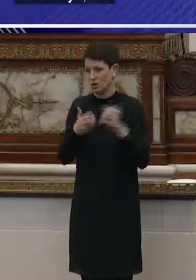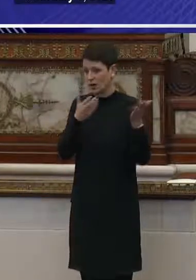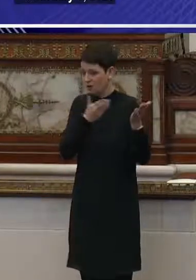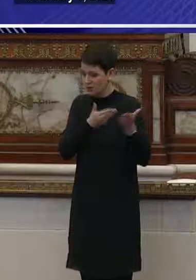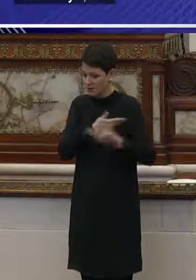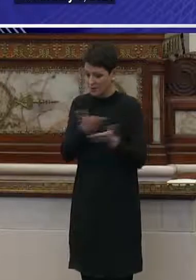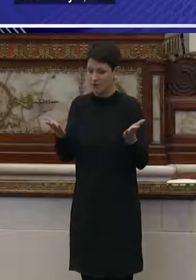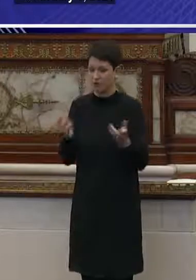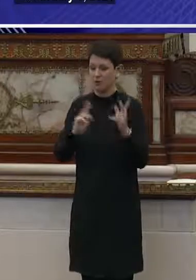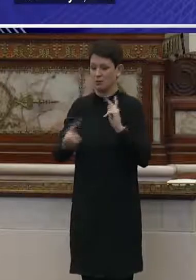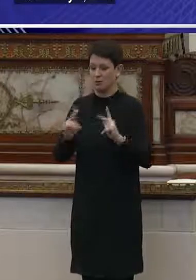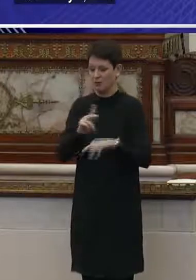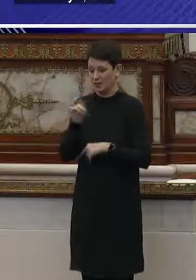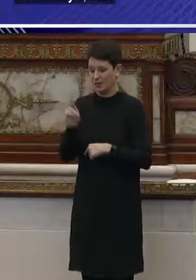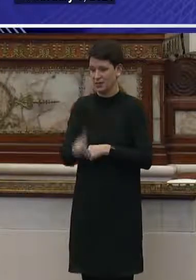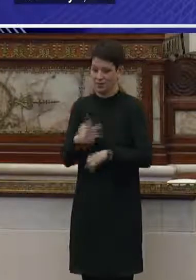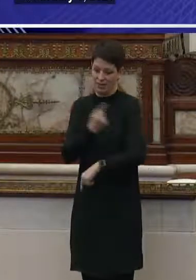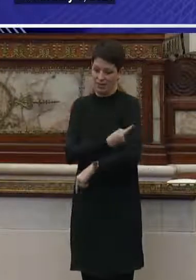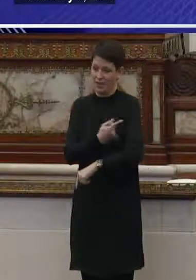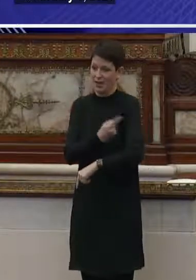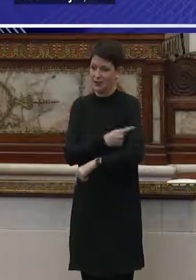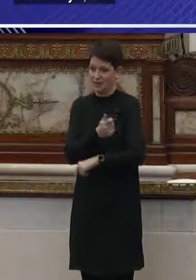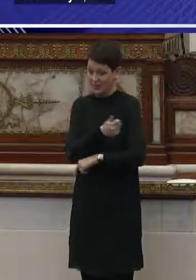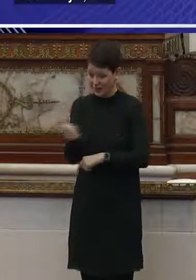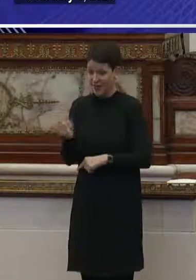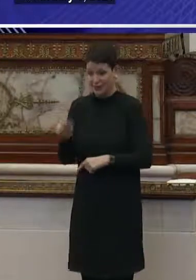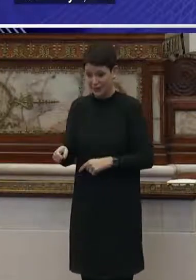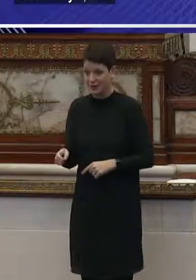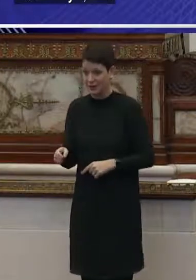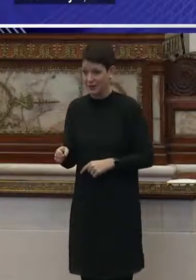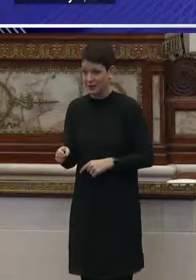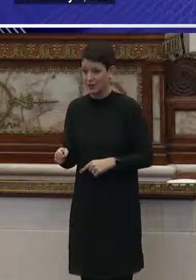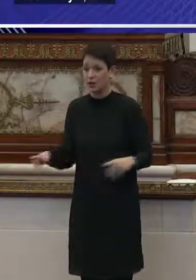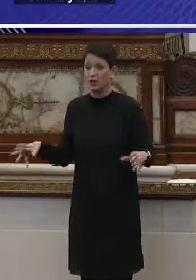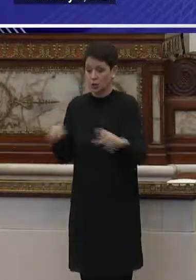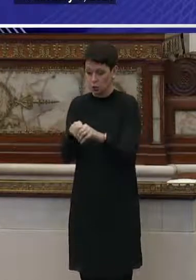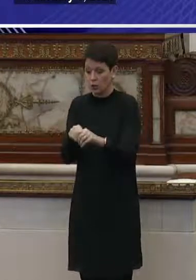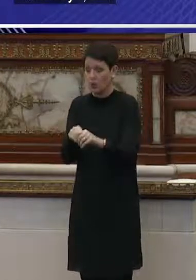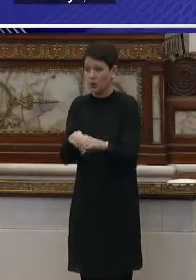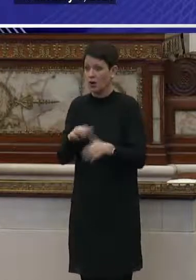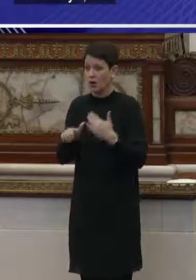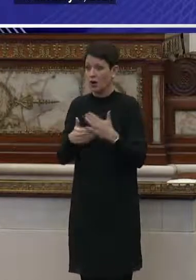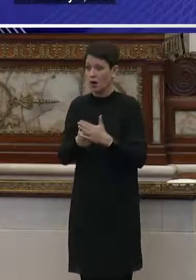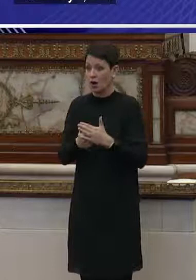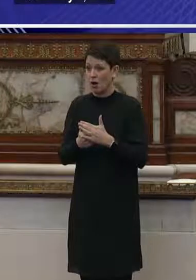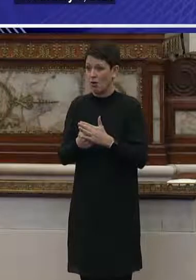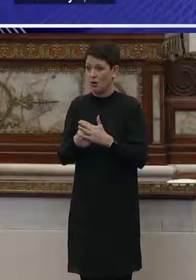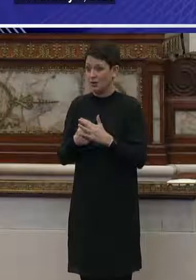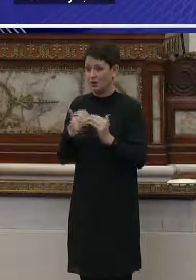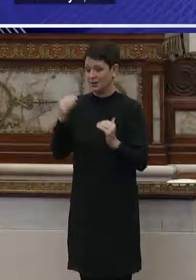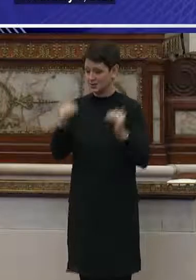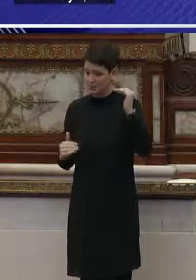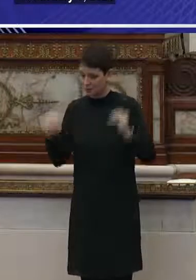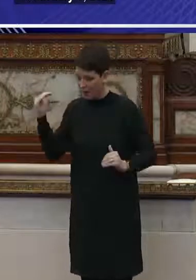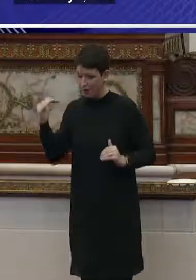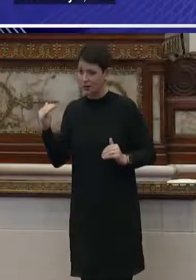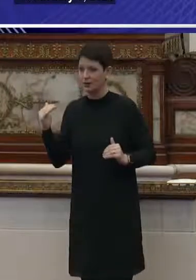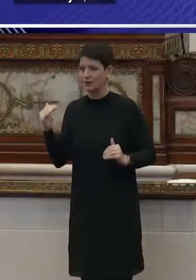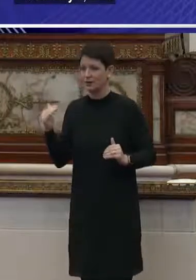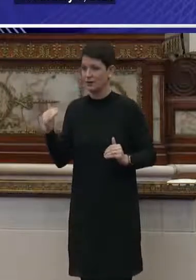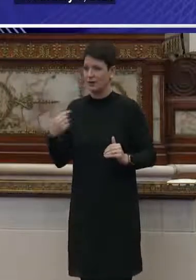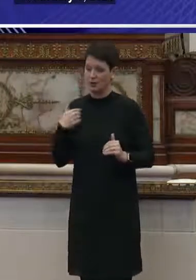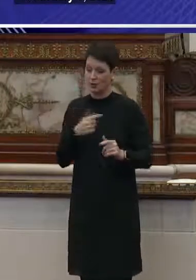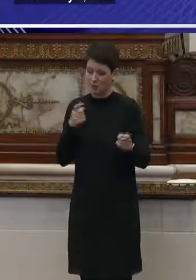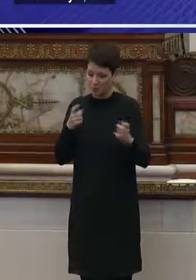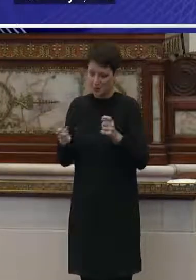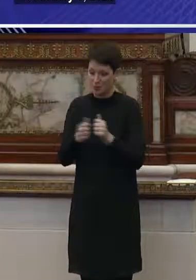the people of Philadelphia the vaccine they need, including all the disparities and inequity that we have been